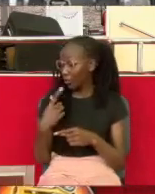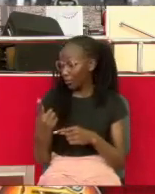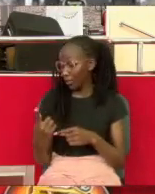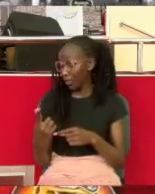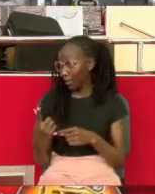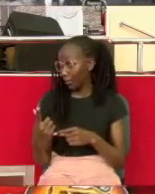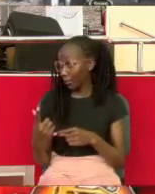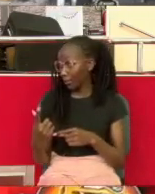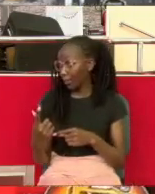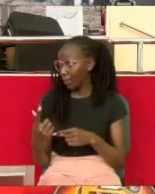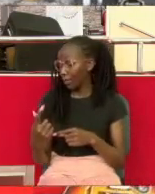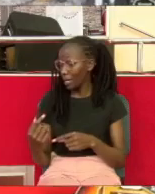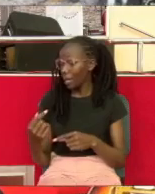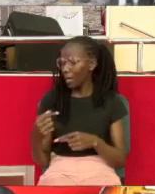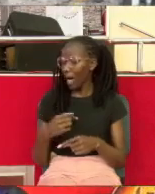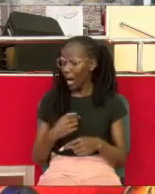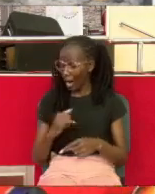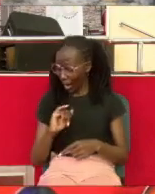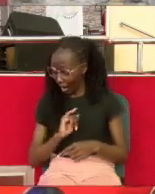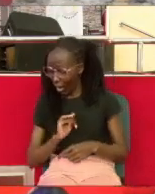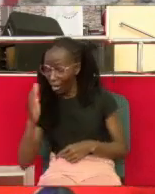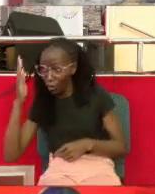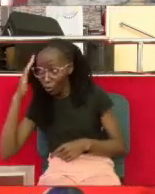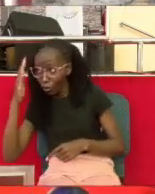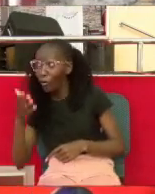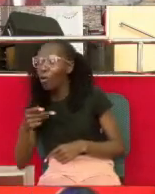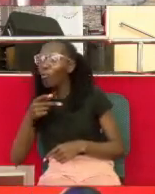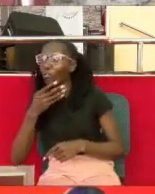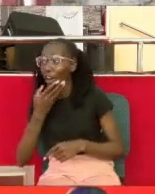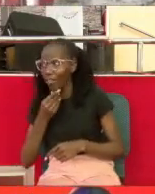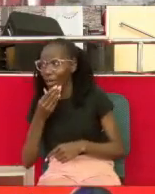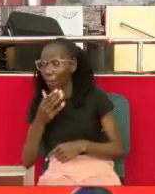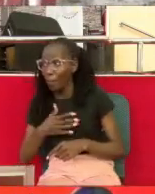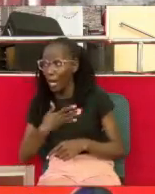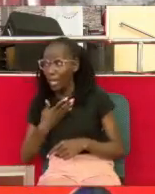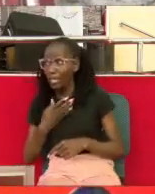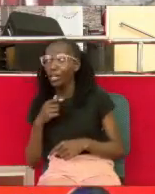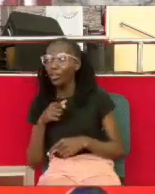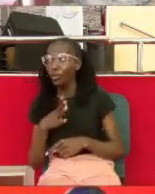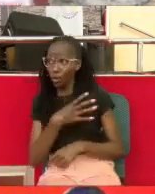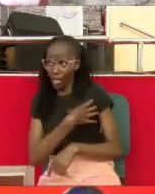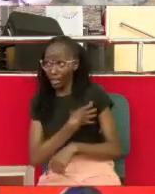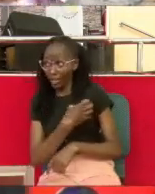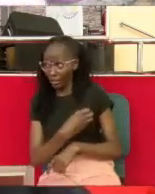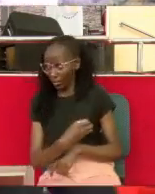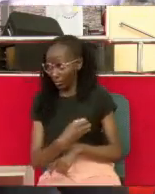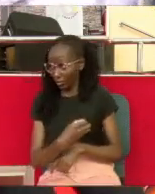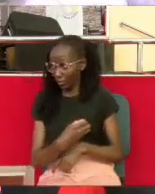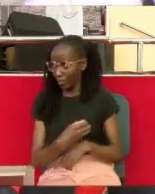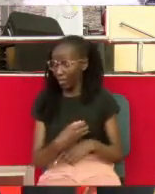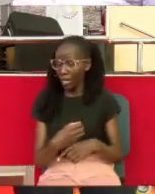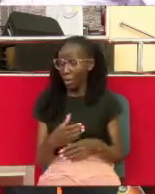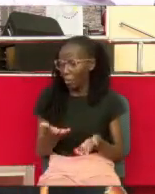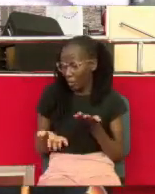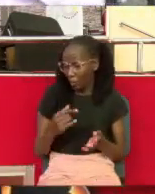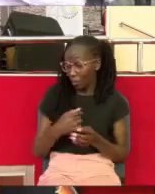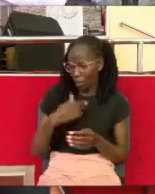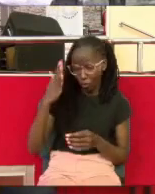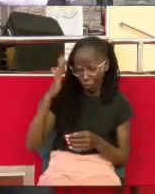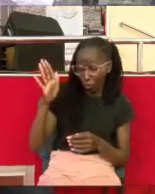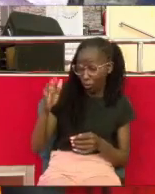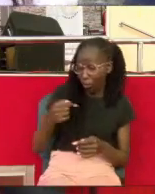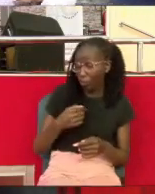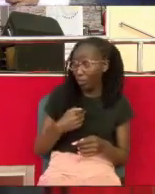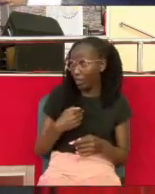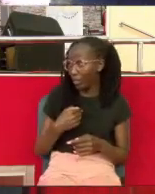higher. That I know you are somewhere. I may not know I'm there yet, but according to